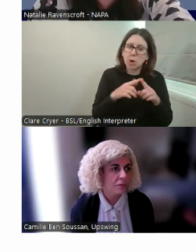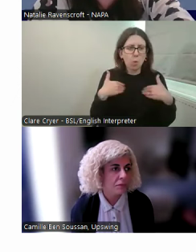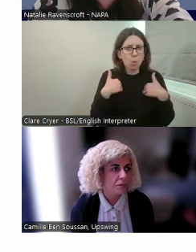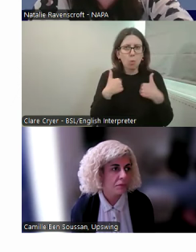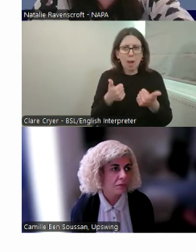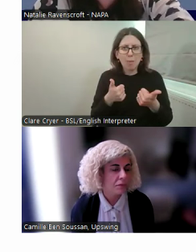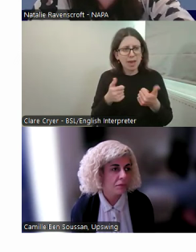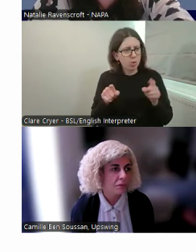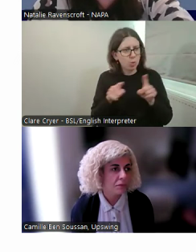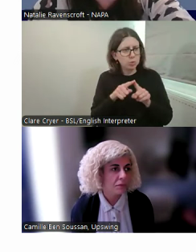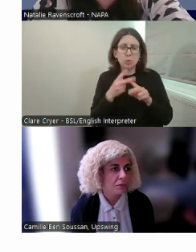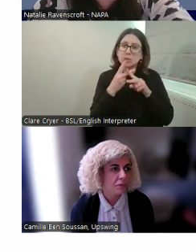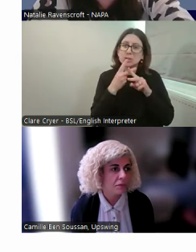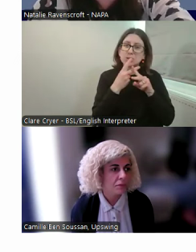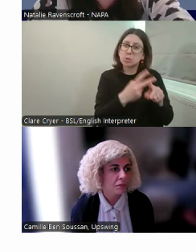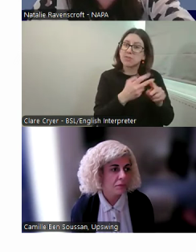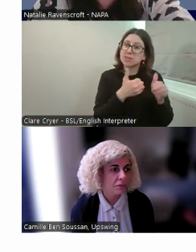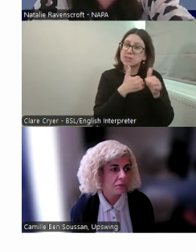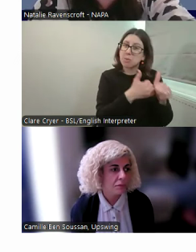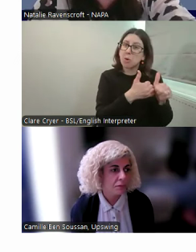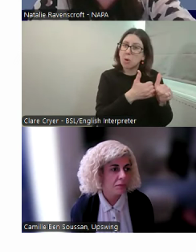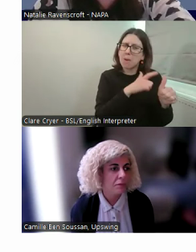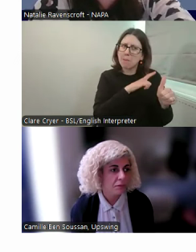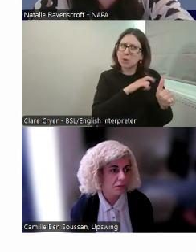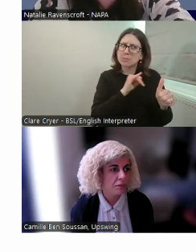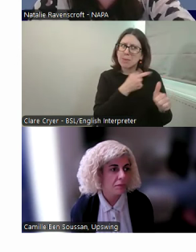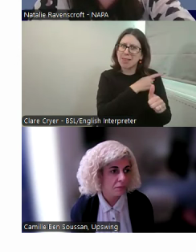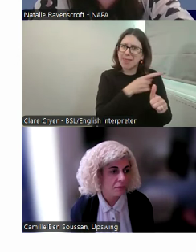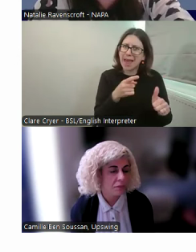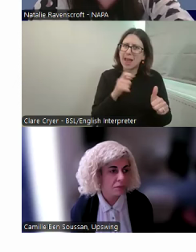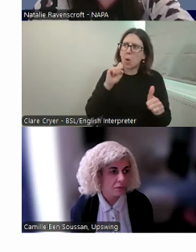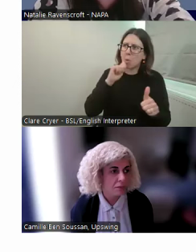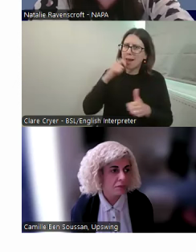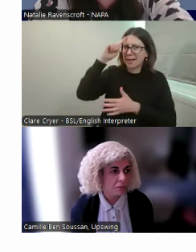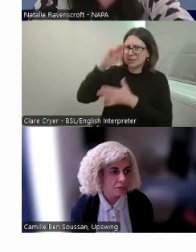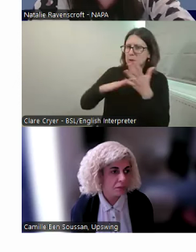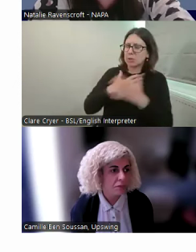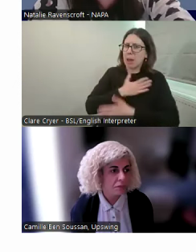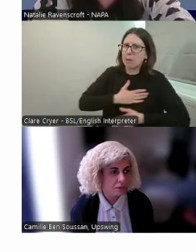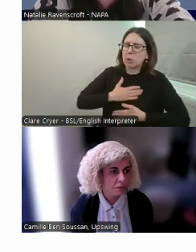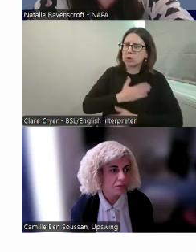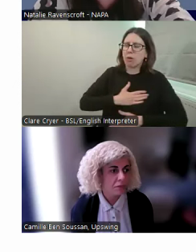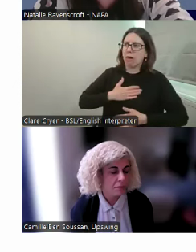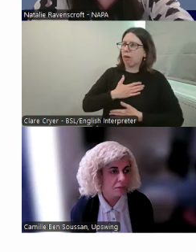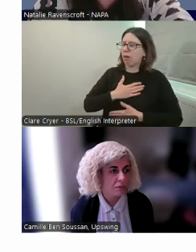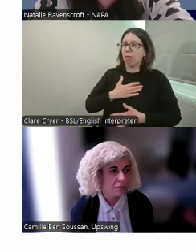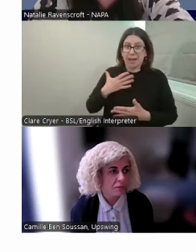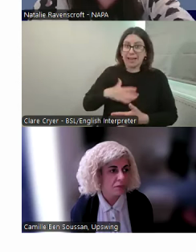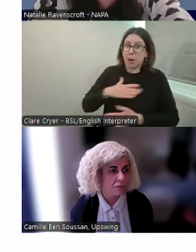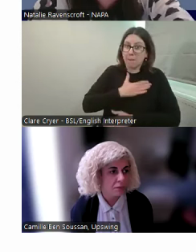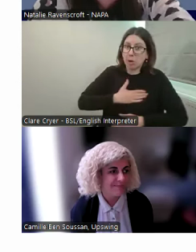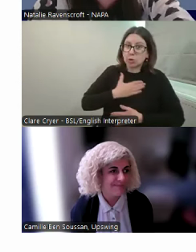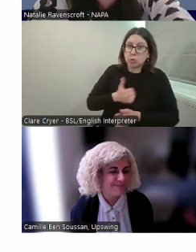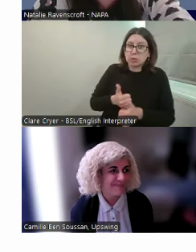artists, given the potential emotional experiences that they may encounter in a care home, or at least ensuring that there is that check-in